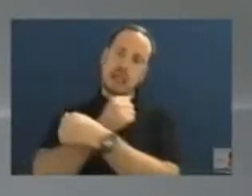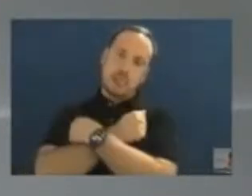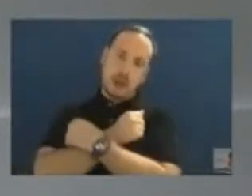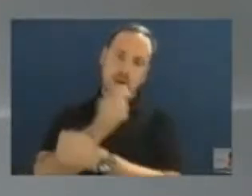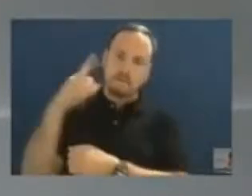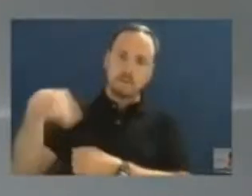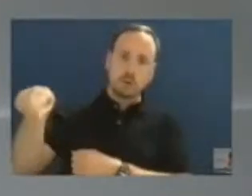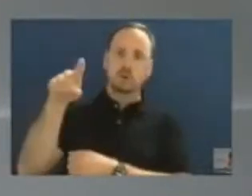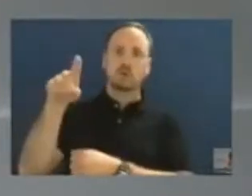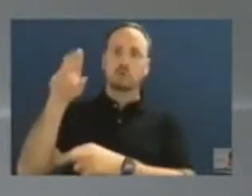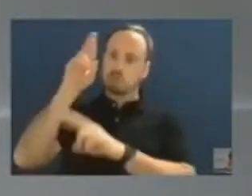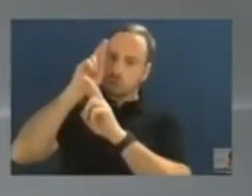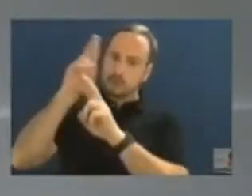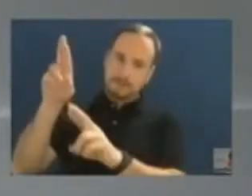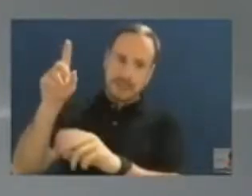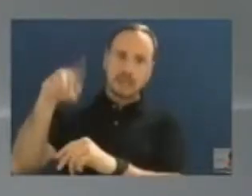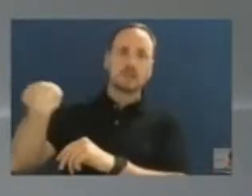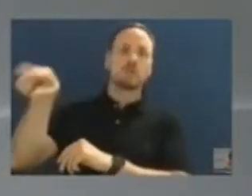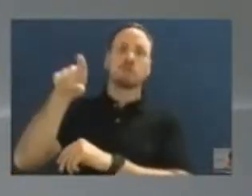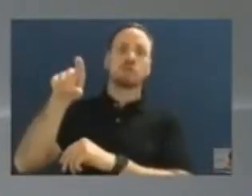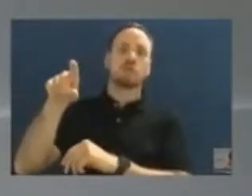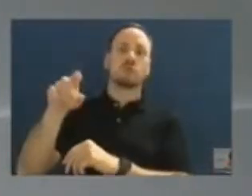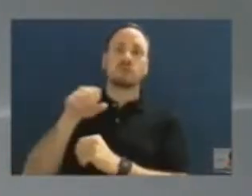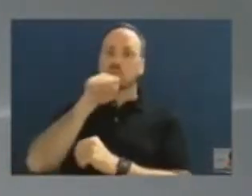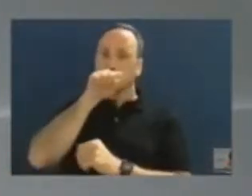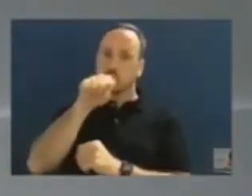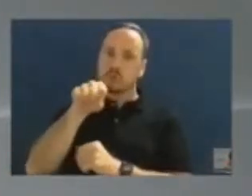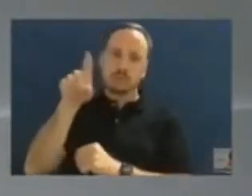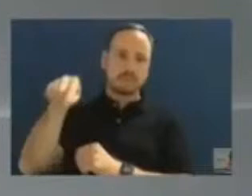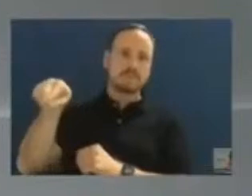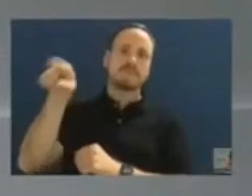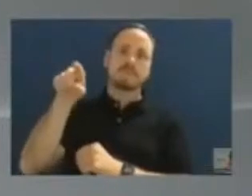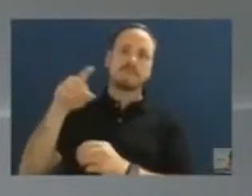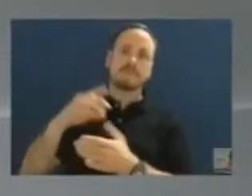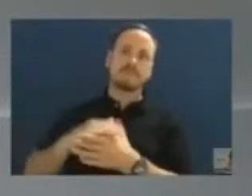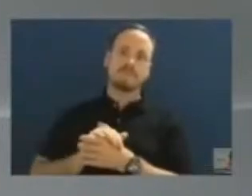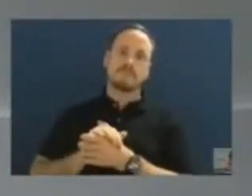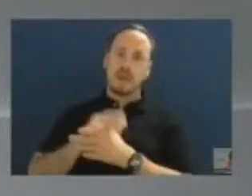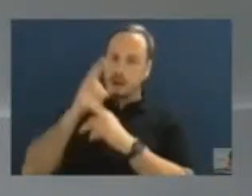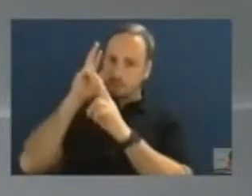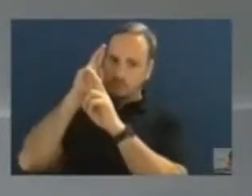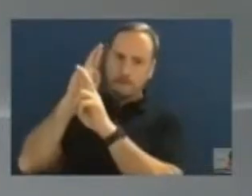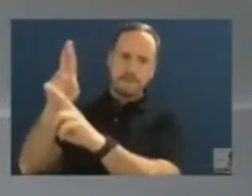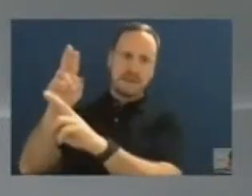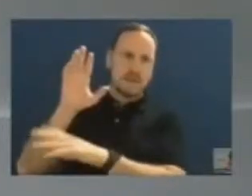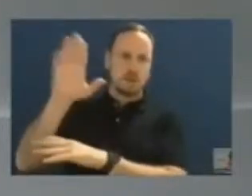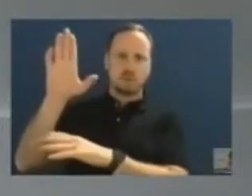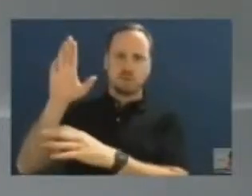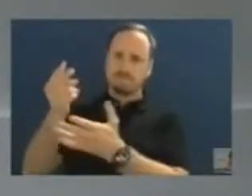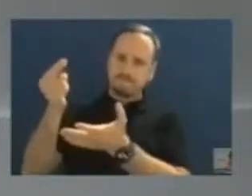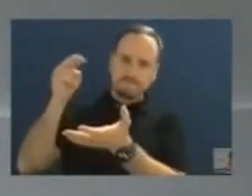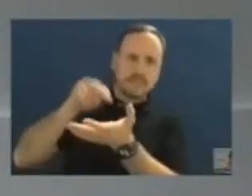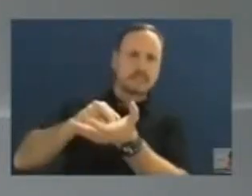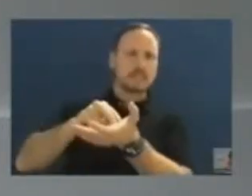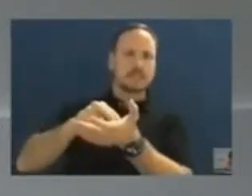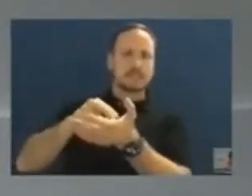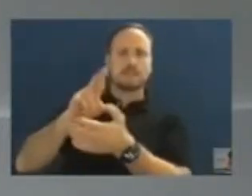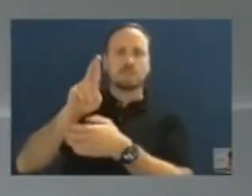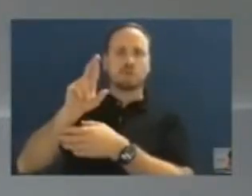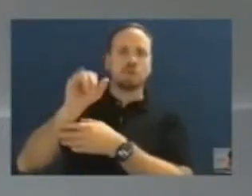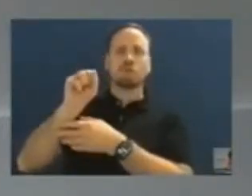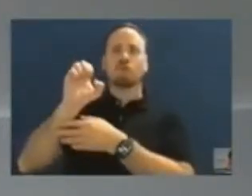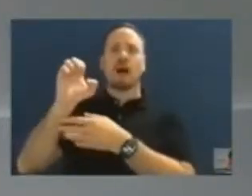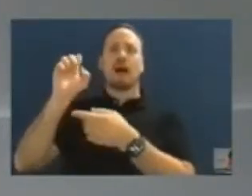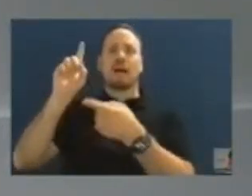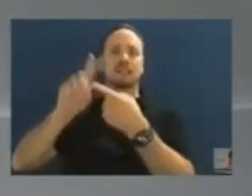incredibly grateful for how you all are rising to the occasion in these challenging times. Well